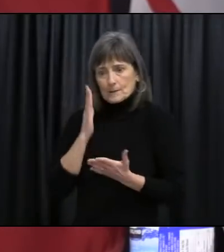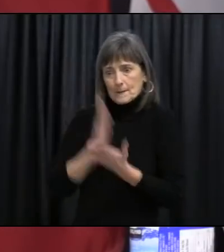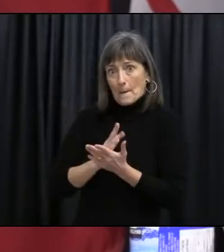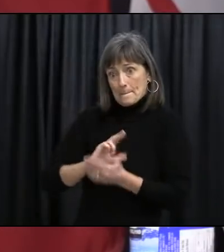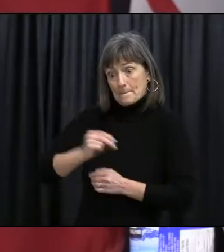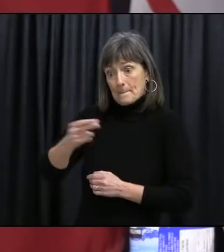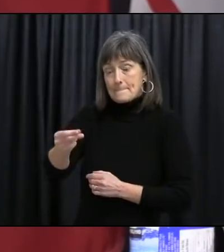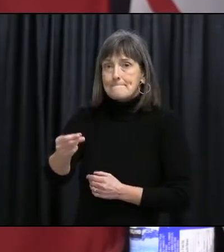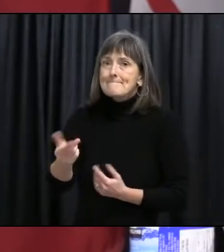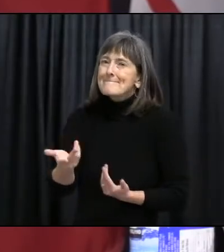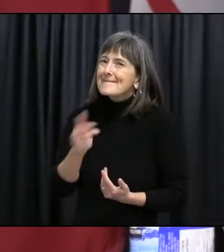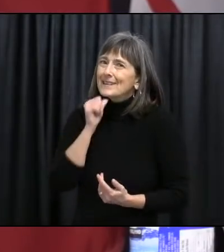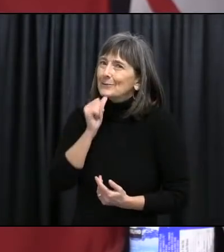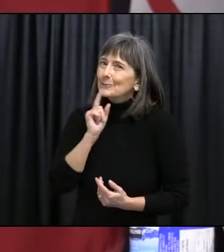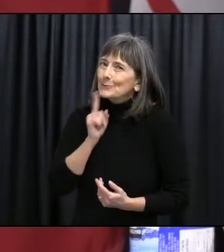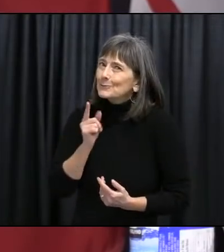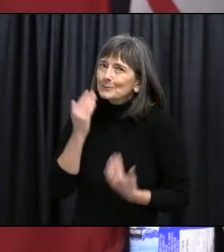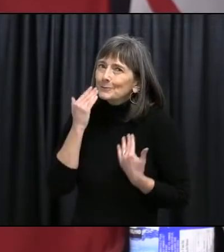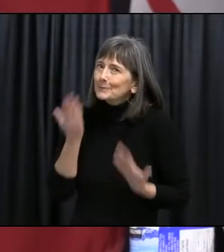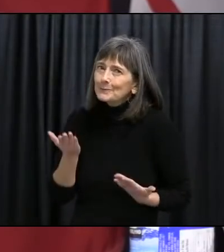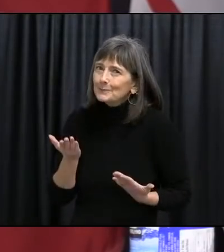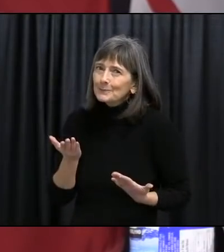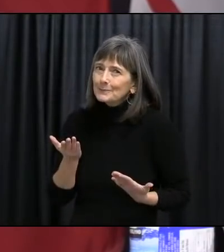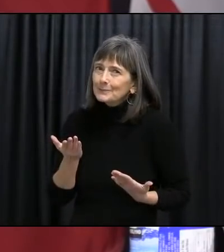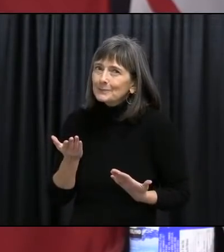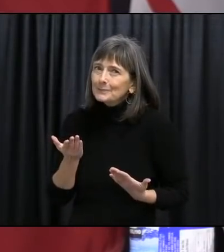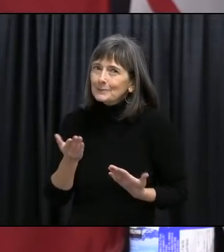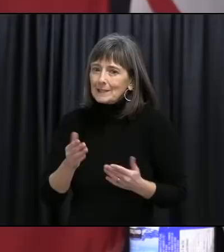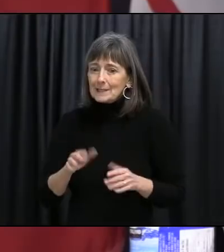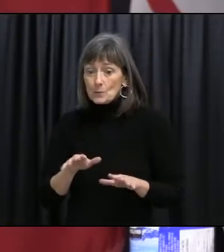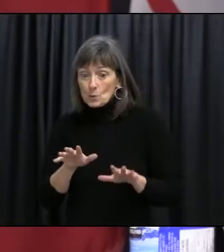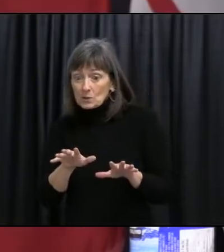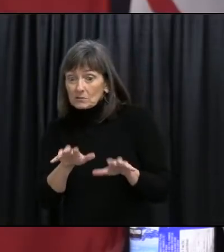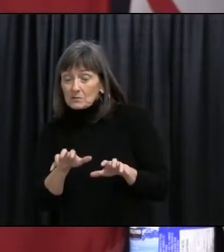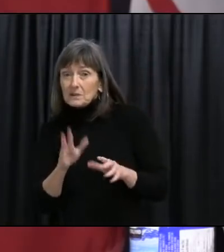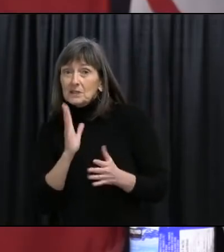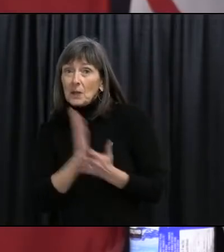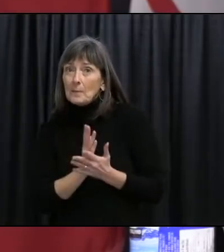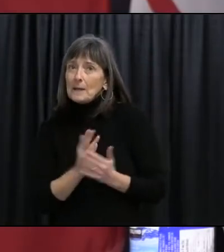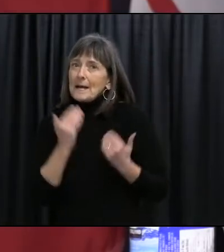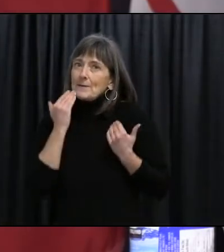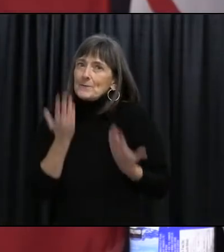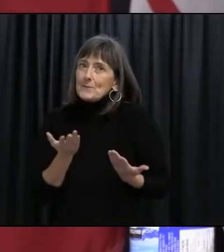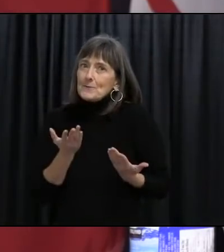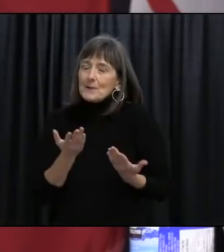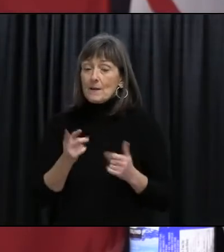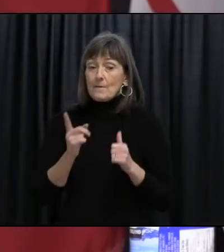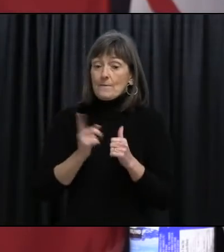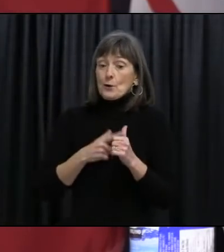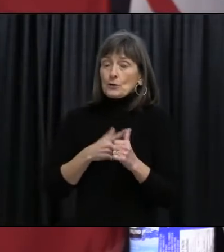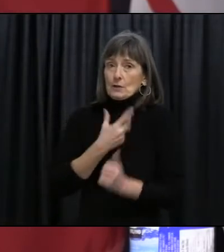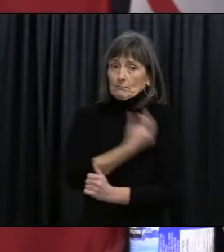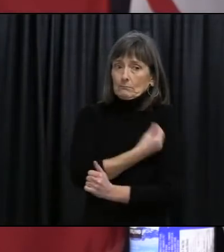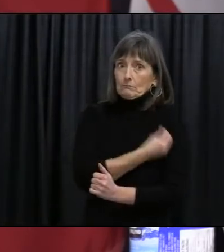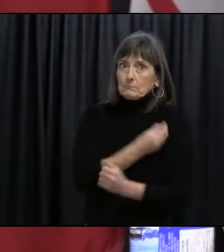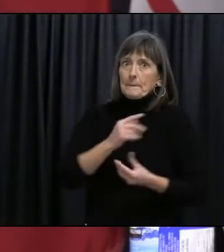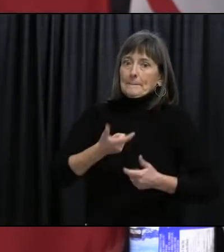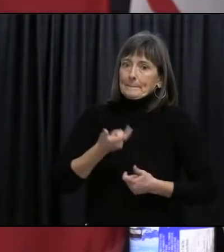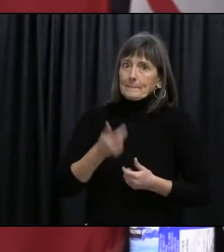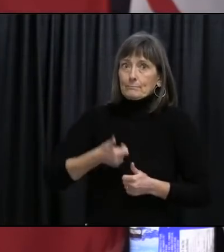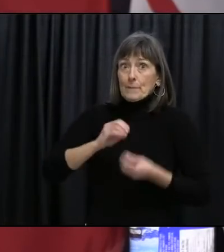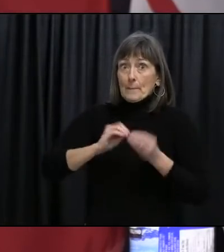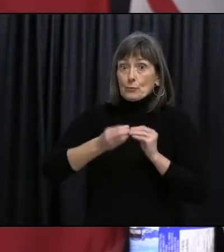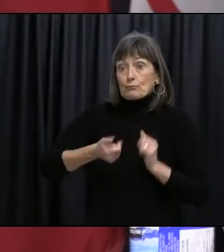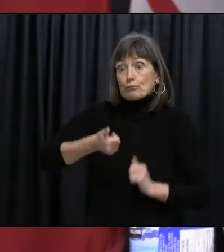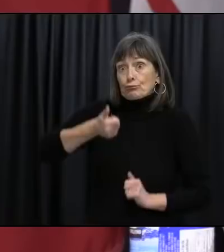the virus. So until there is a significant amount of immunity in a large number of people, public health